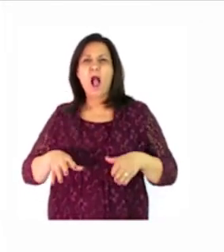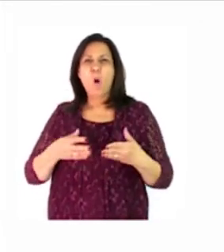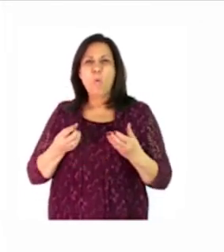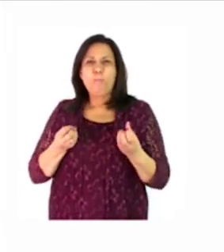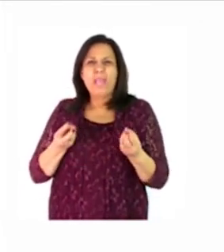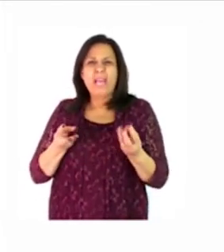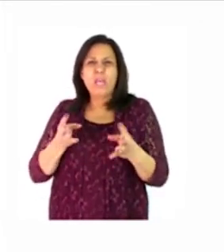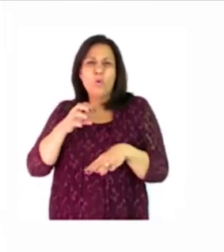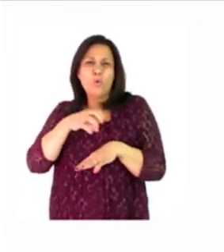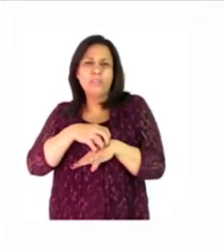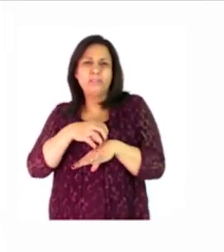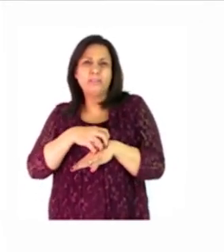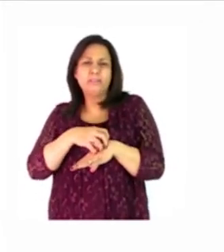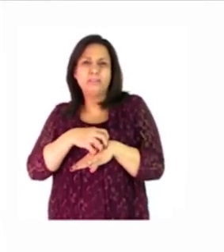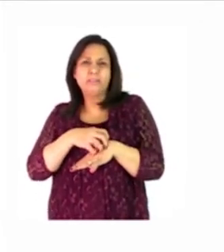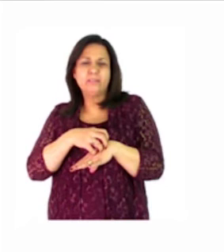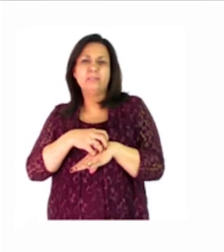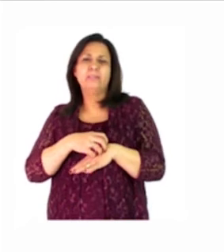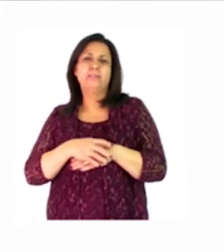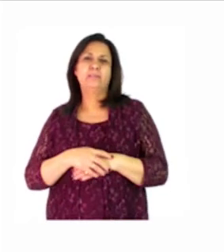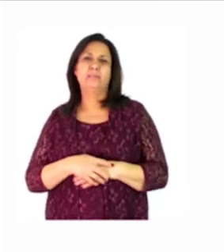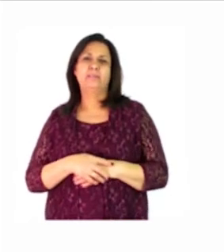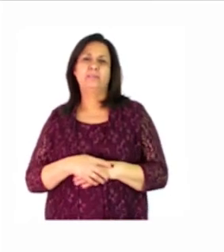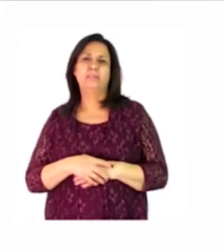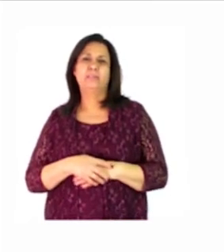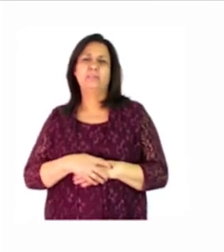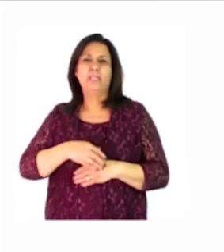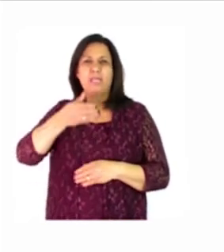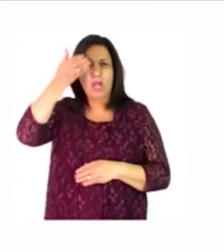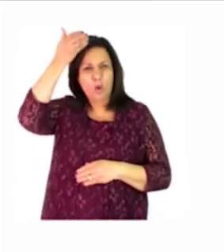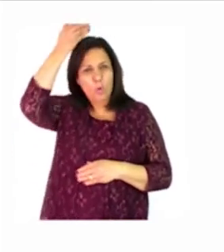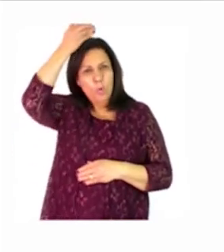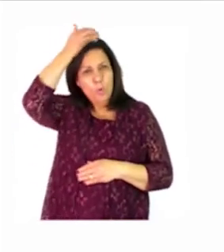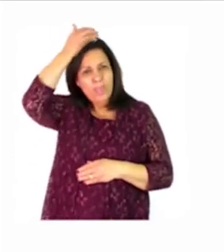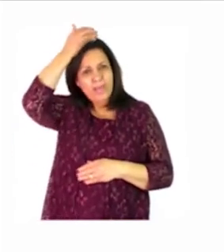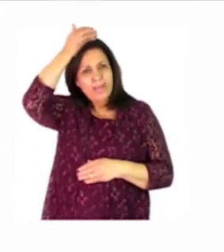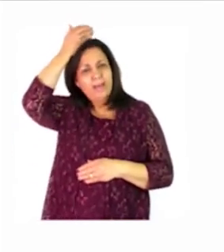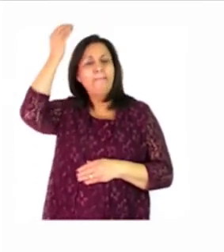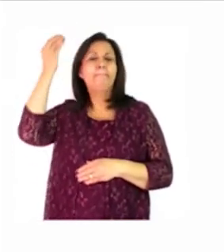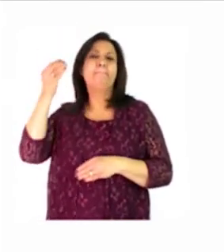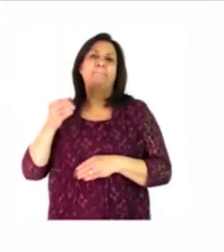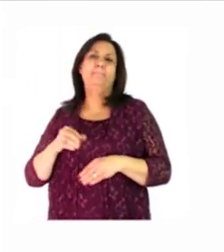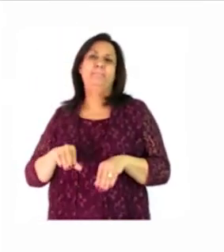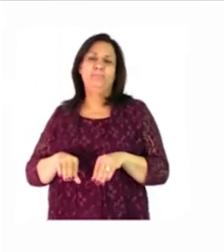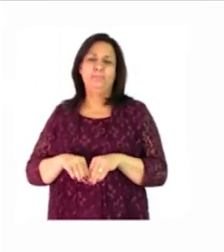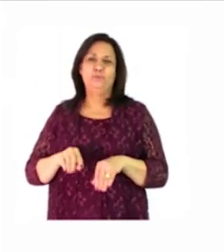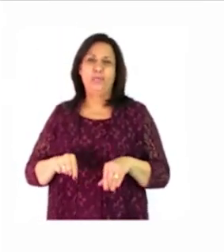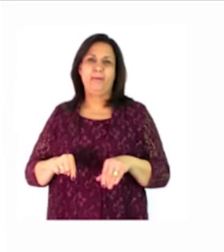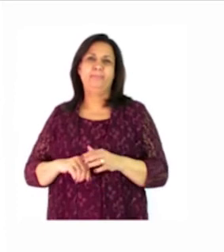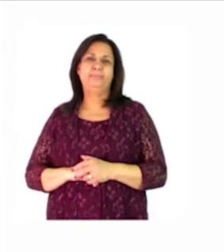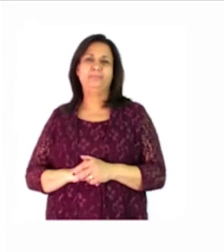many cookies or how many cakes did the queen bake today. We have to